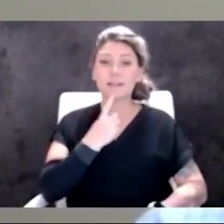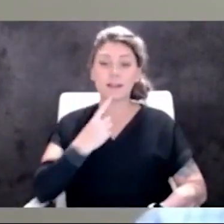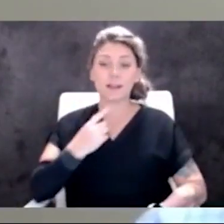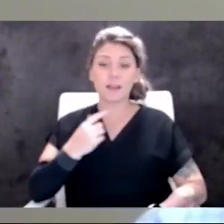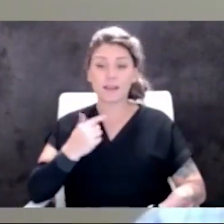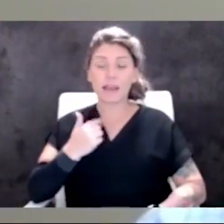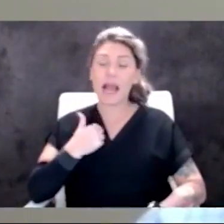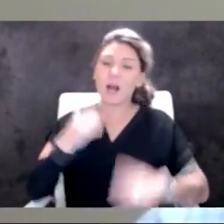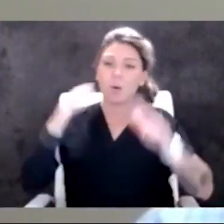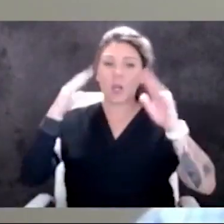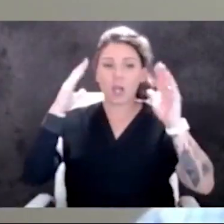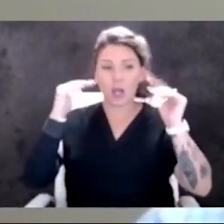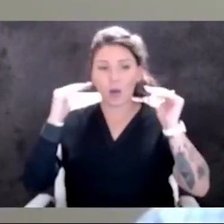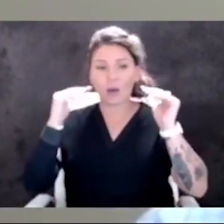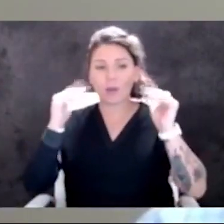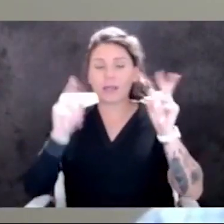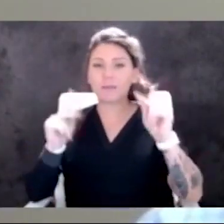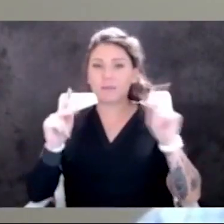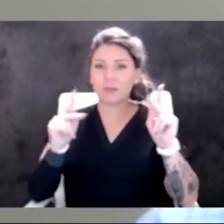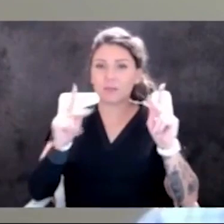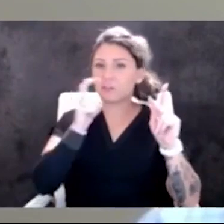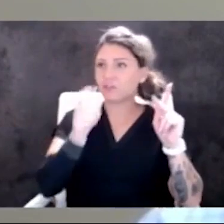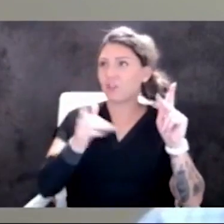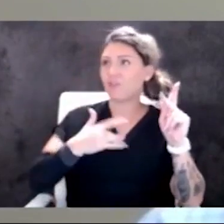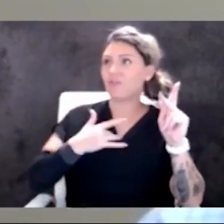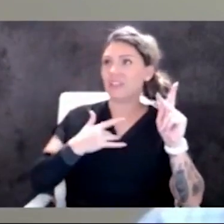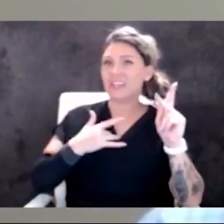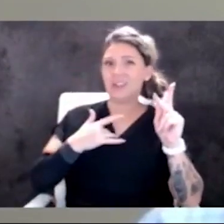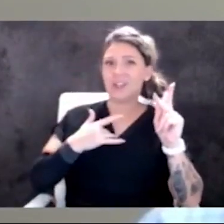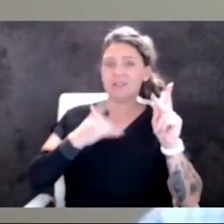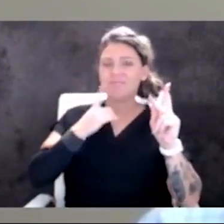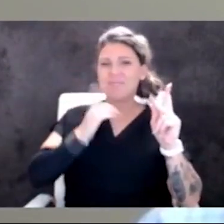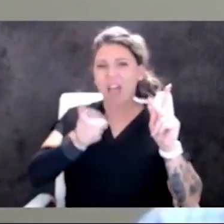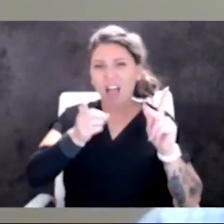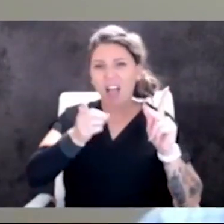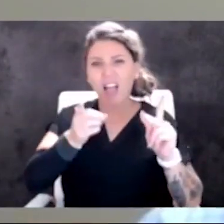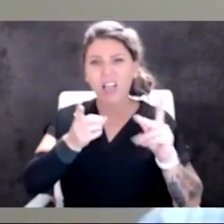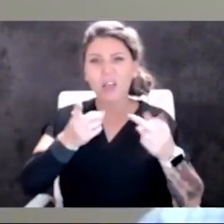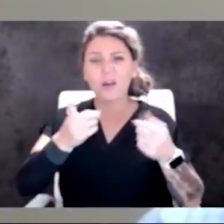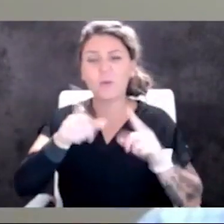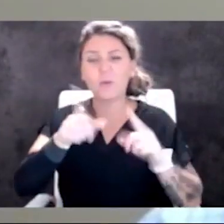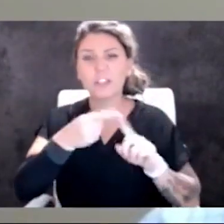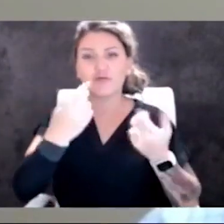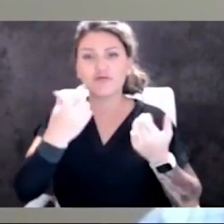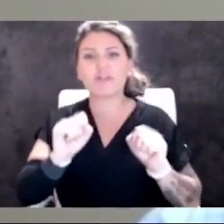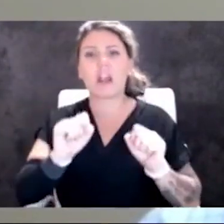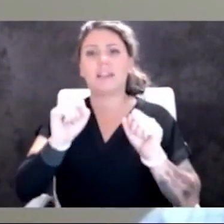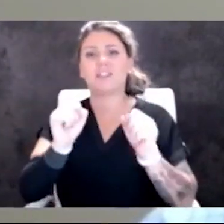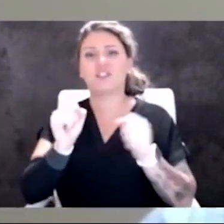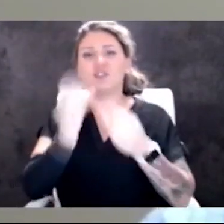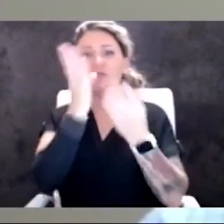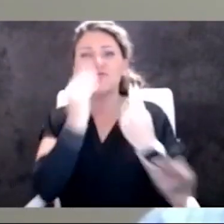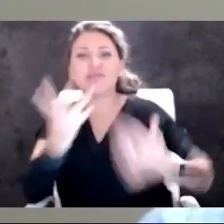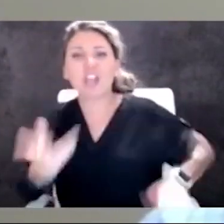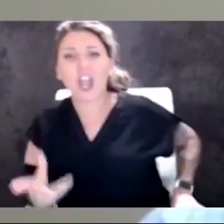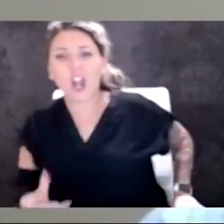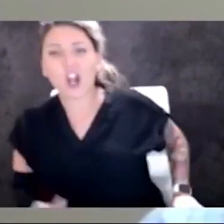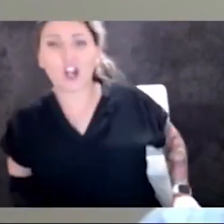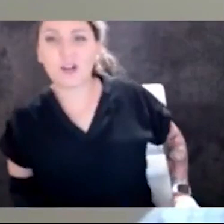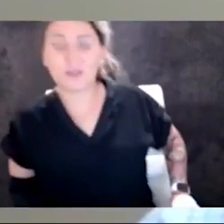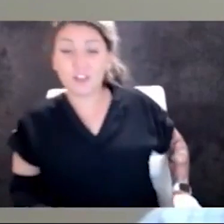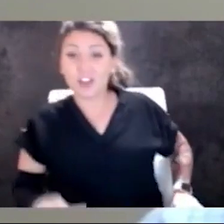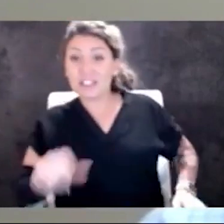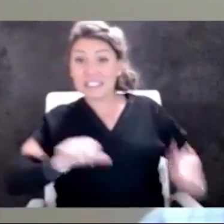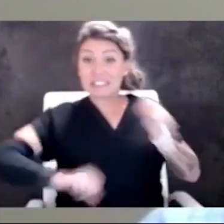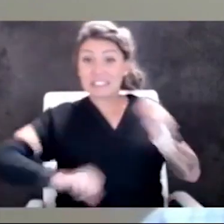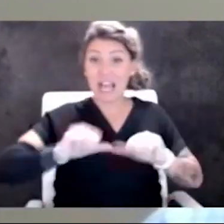hope that people don't feel attacked as we're trying to share, like you said, share science, share truth,